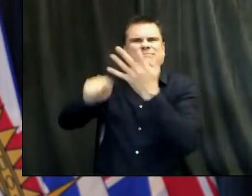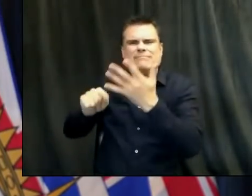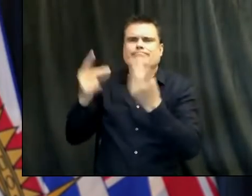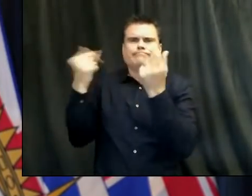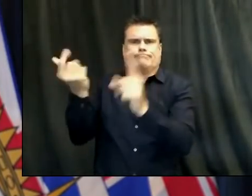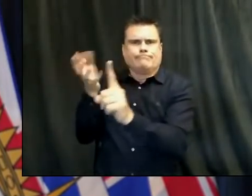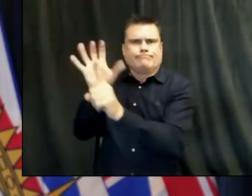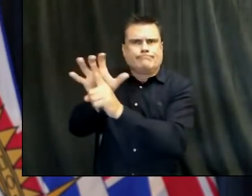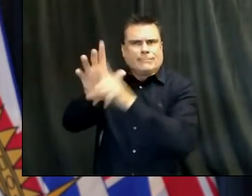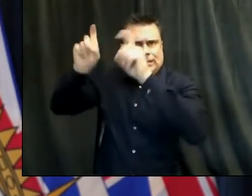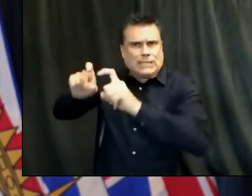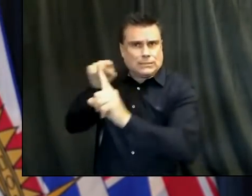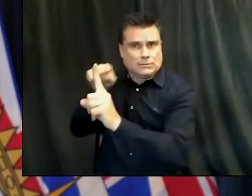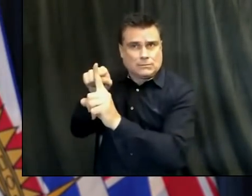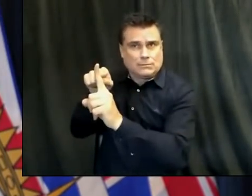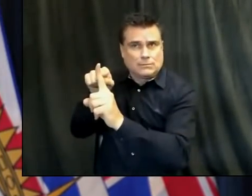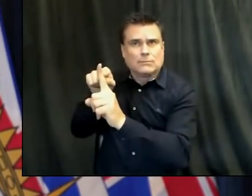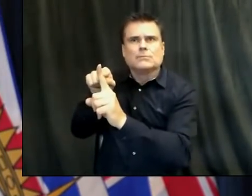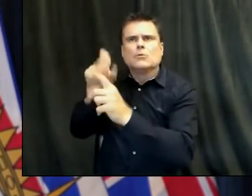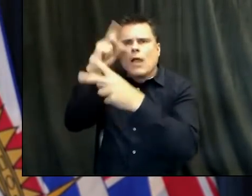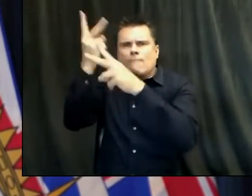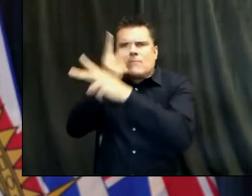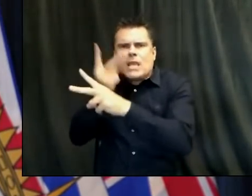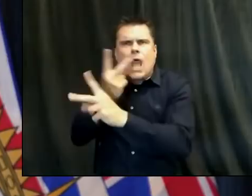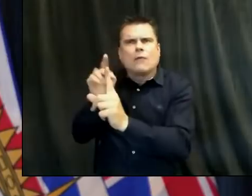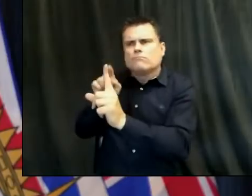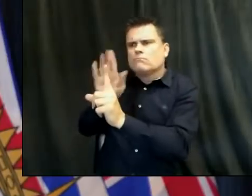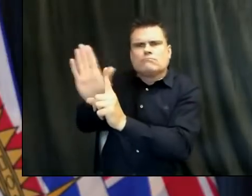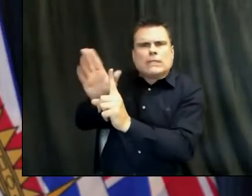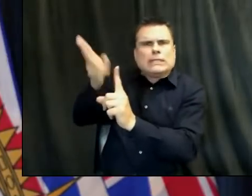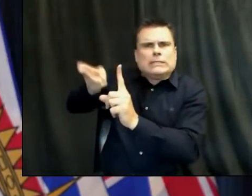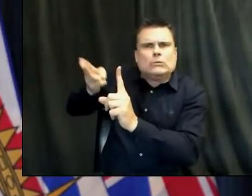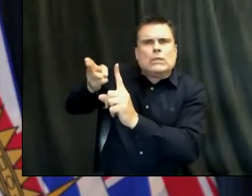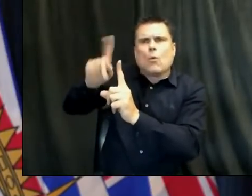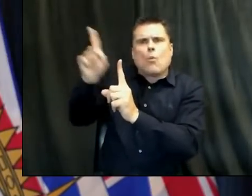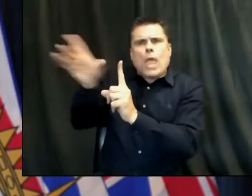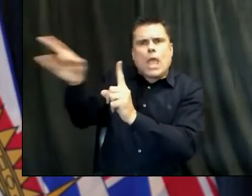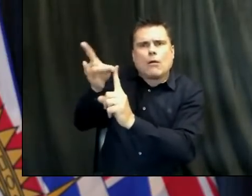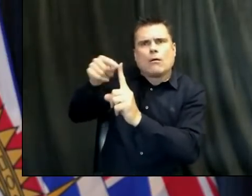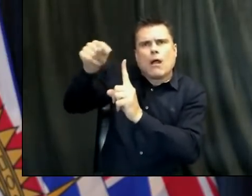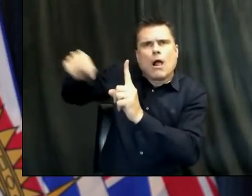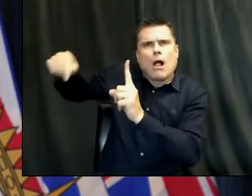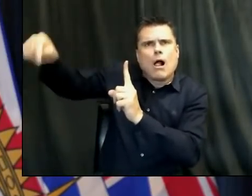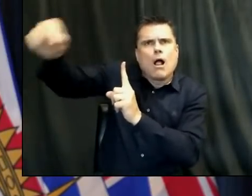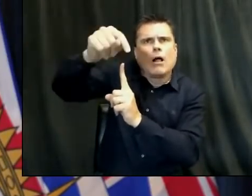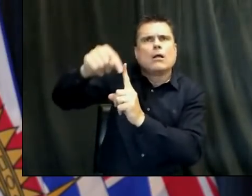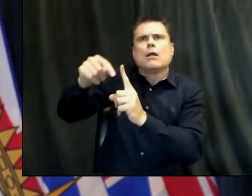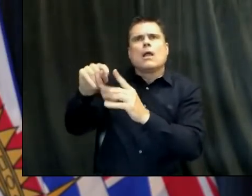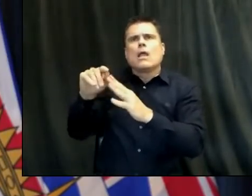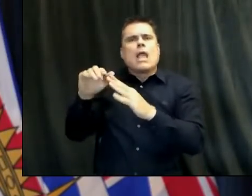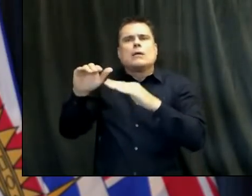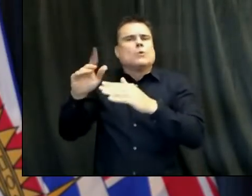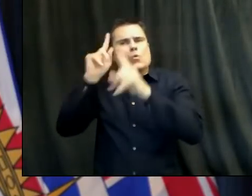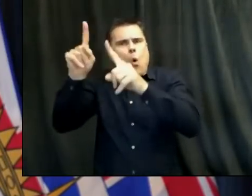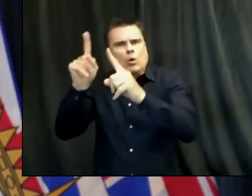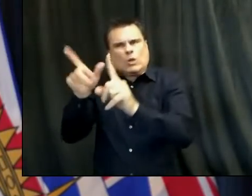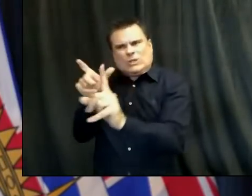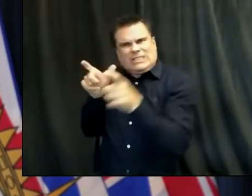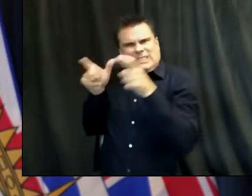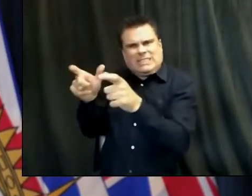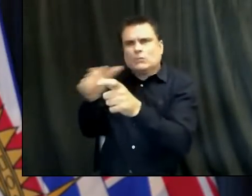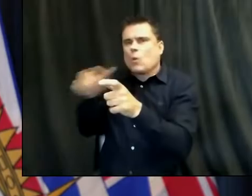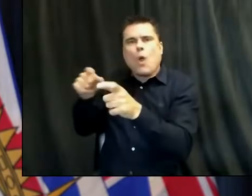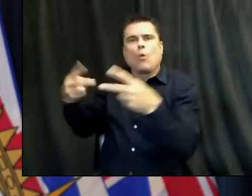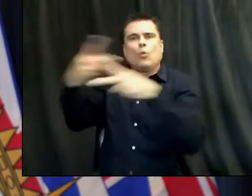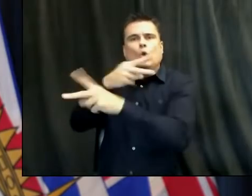finding, particularly in a case of a cluster or an outbreak in a setting like long-term care or a workplace.